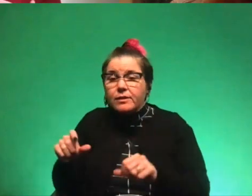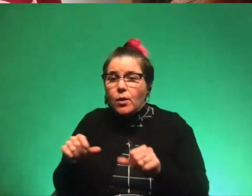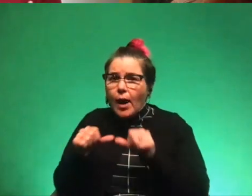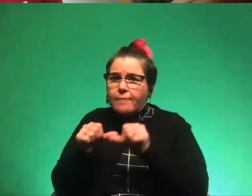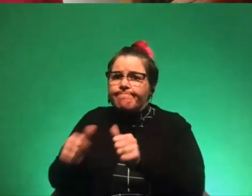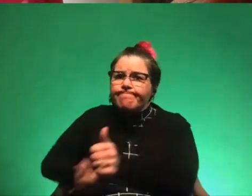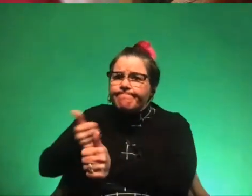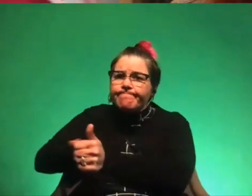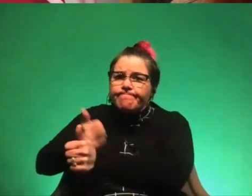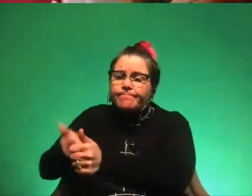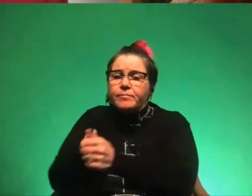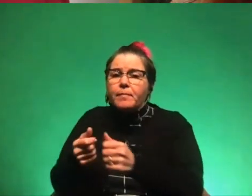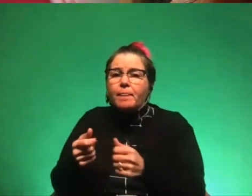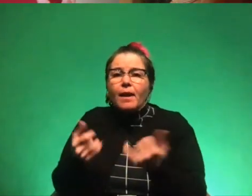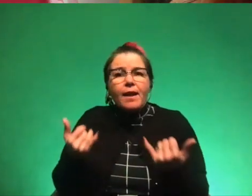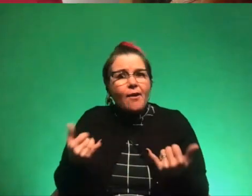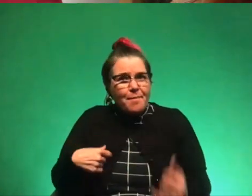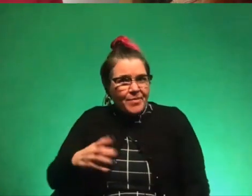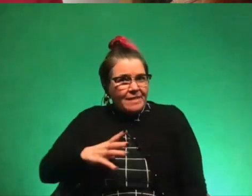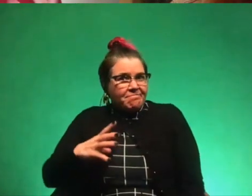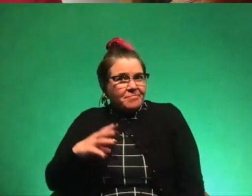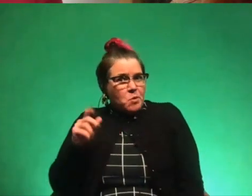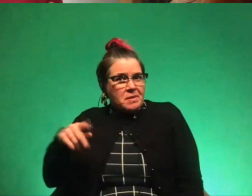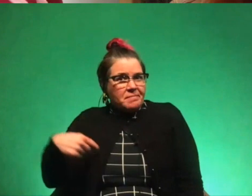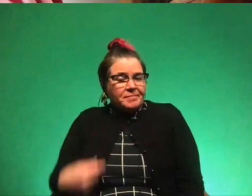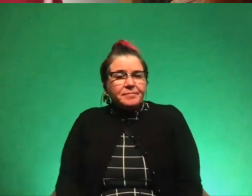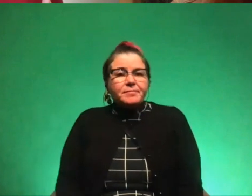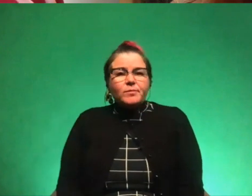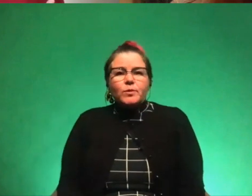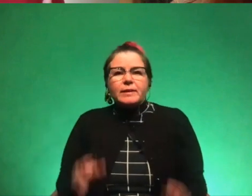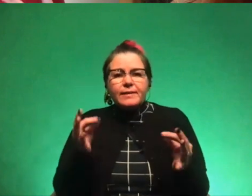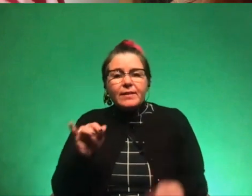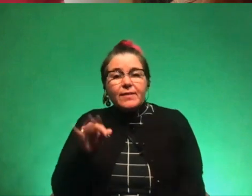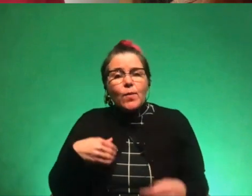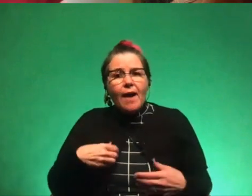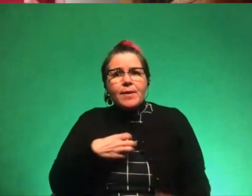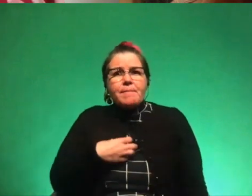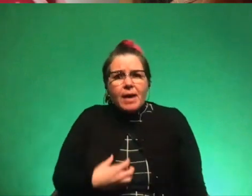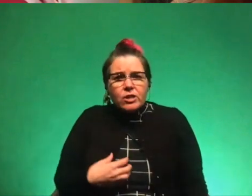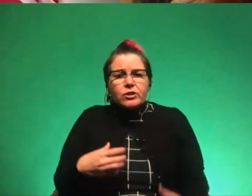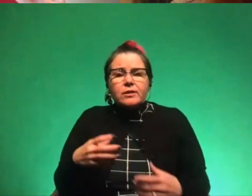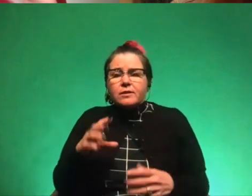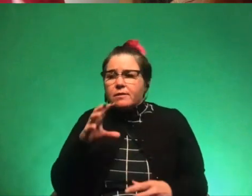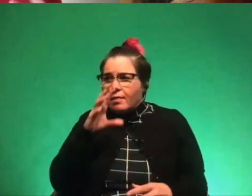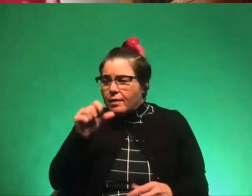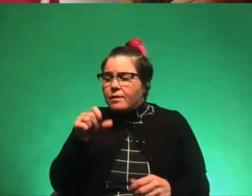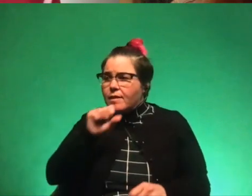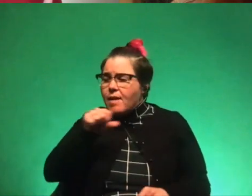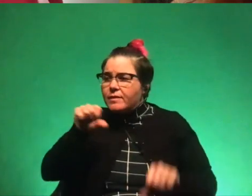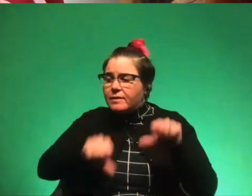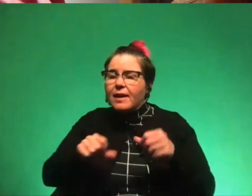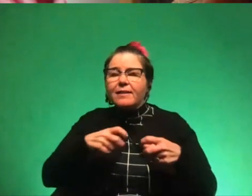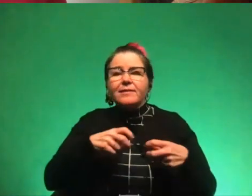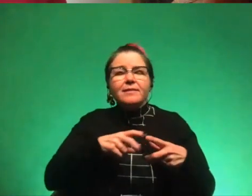it, and I'm doing okay. So yeah, definitely like if you have a passion for science or technology, engineering,